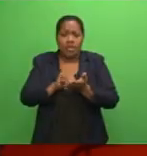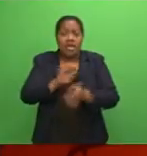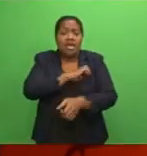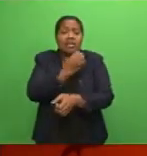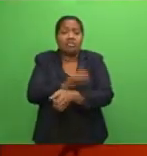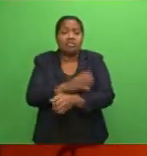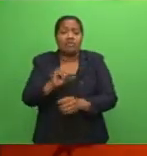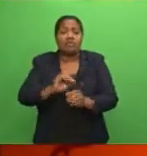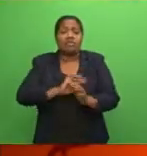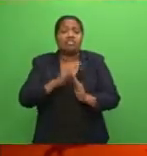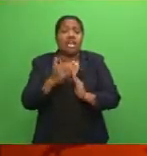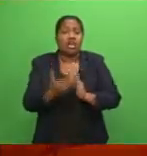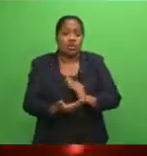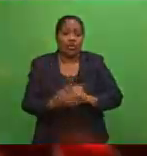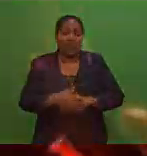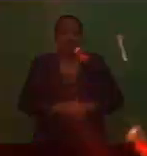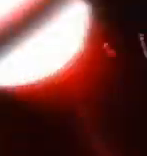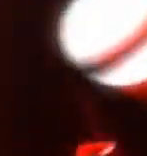more after the break.